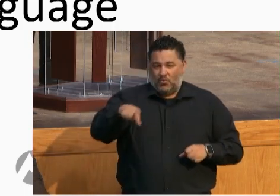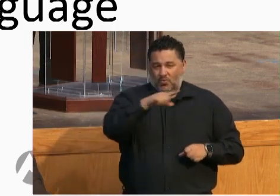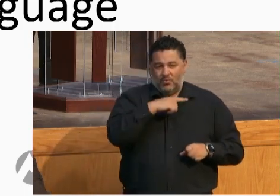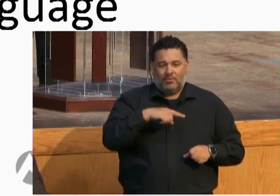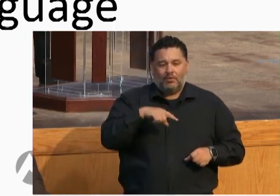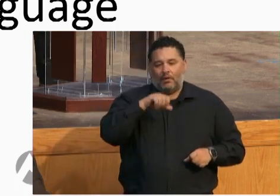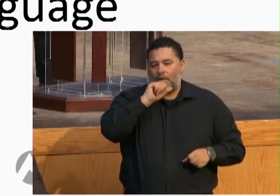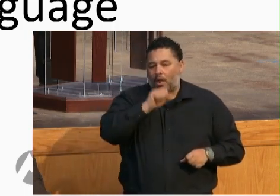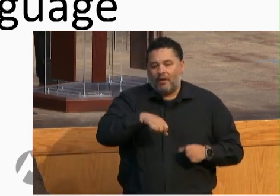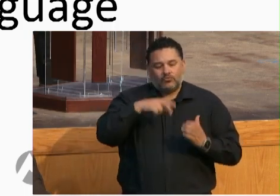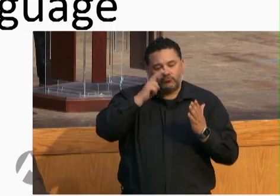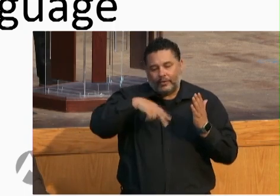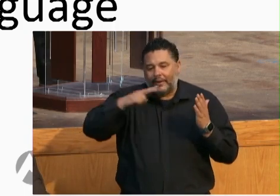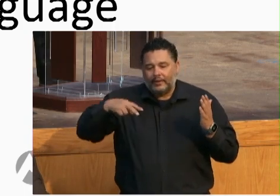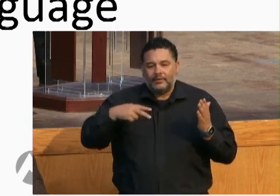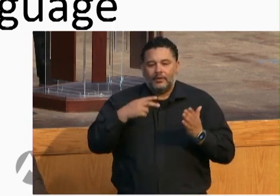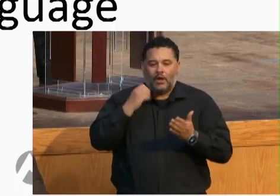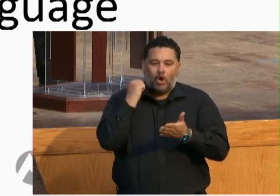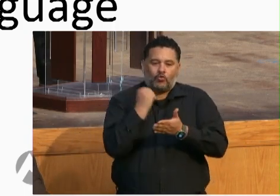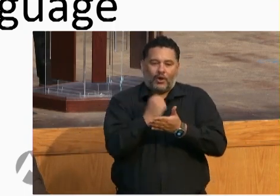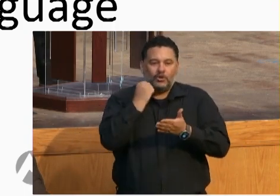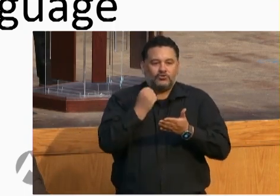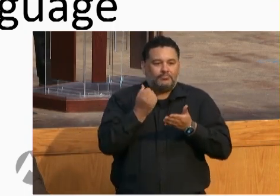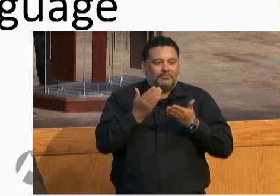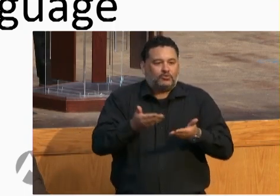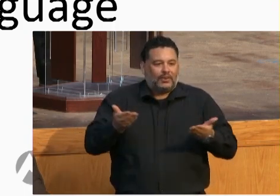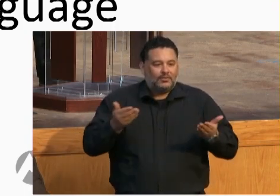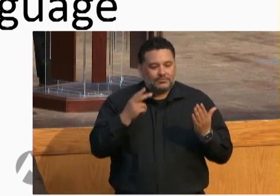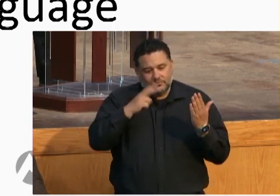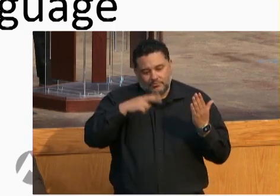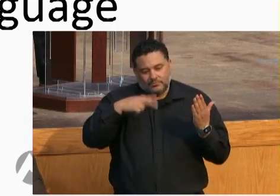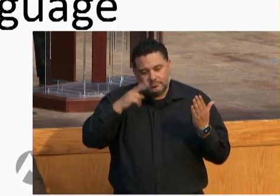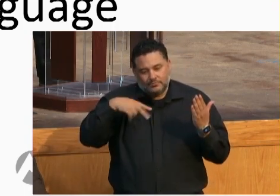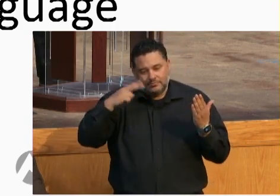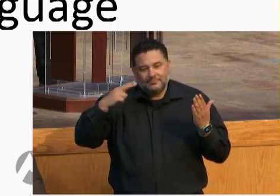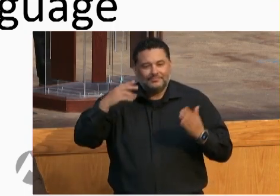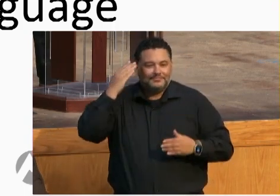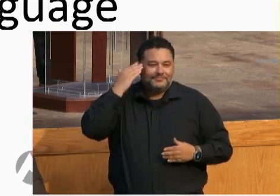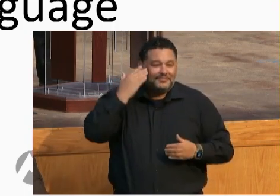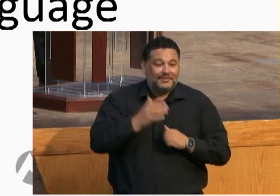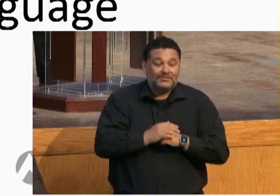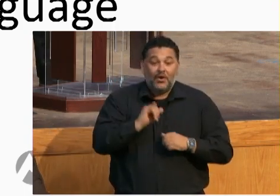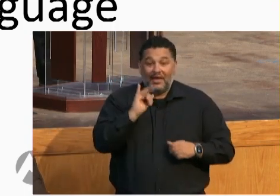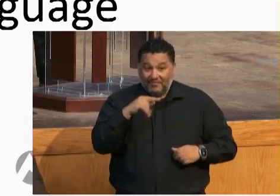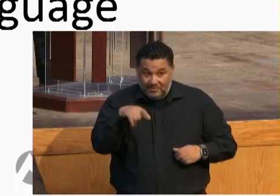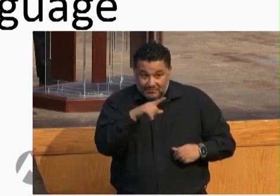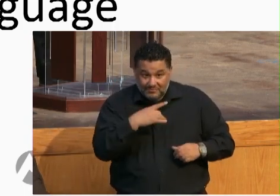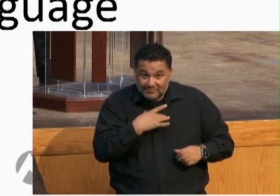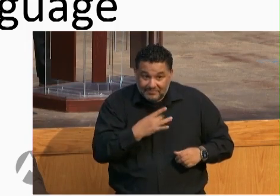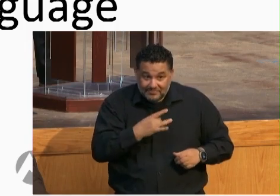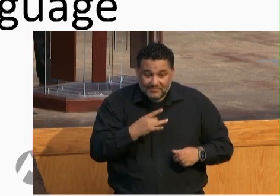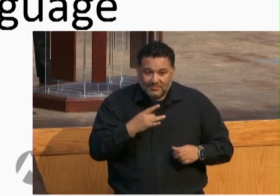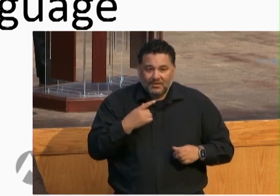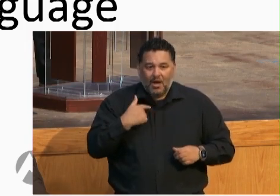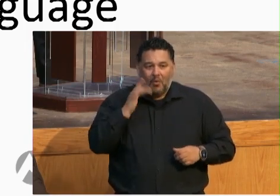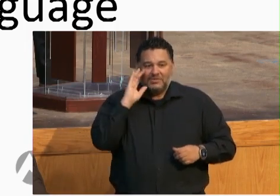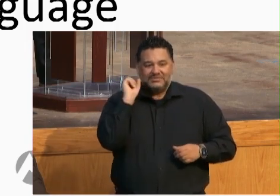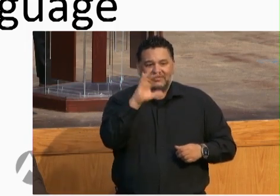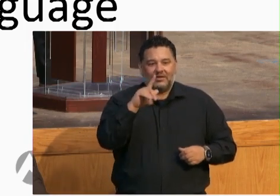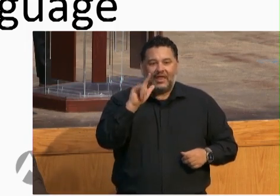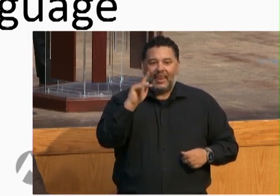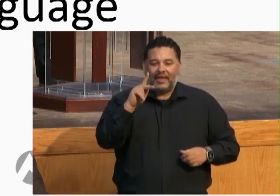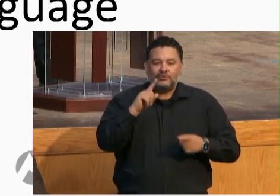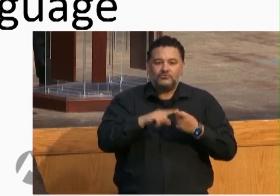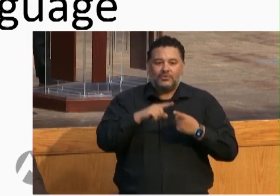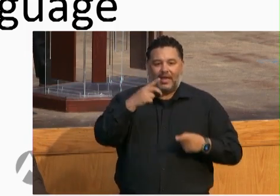reading accreditation materials. So anyone that is in that boat, I'll send you the link to the HLC